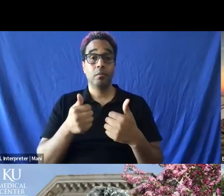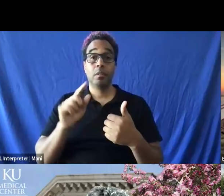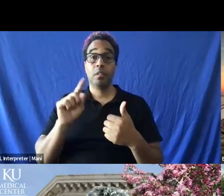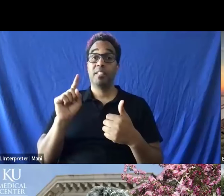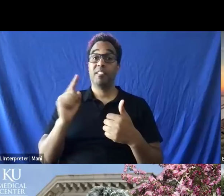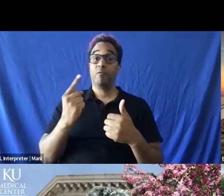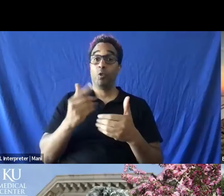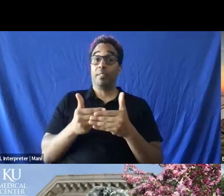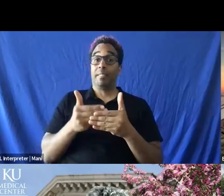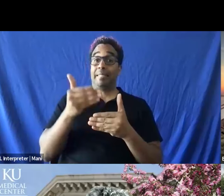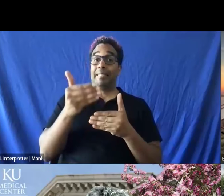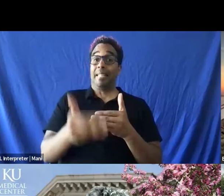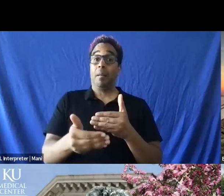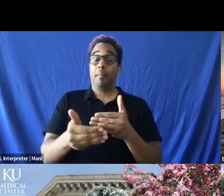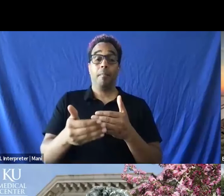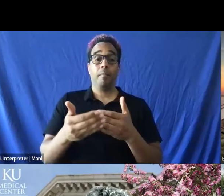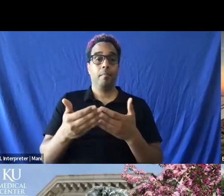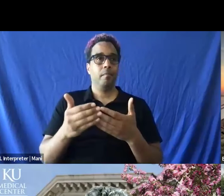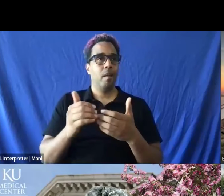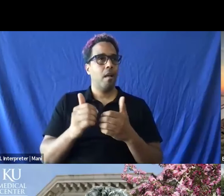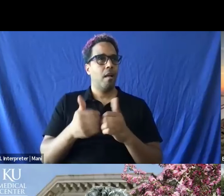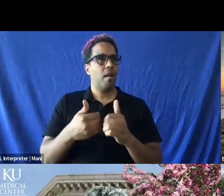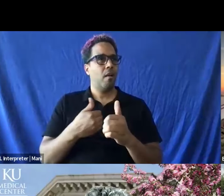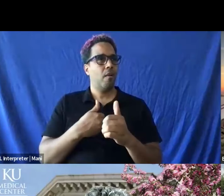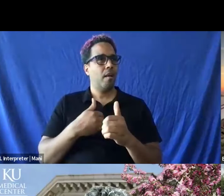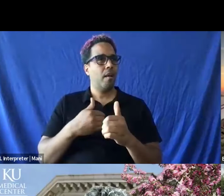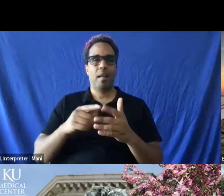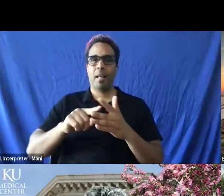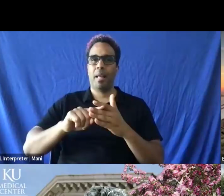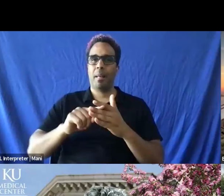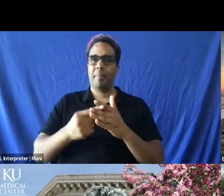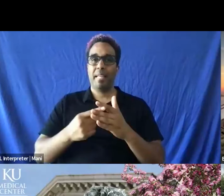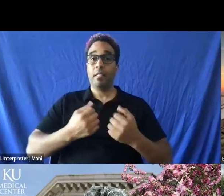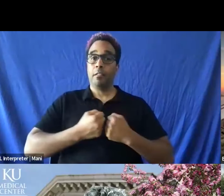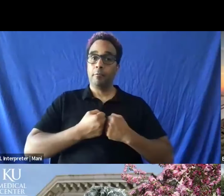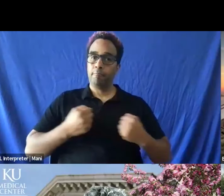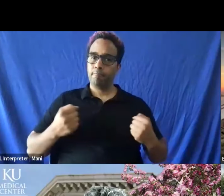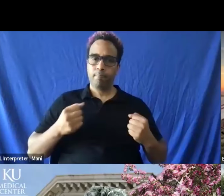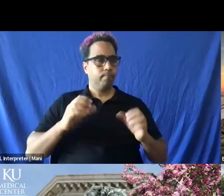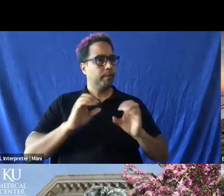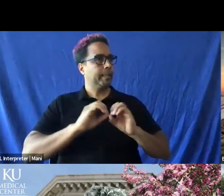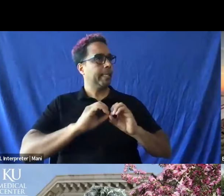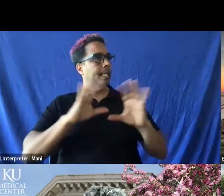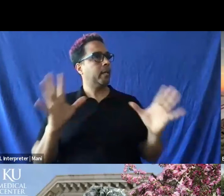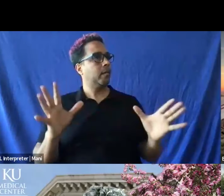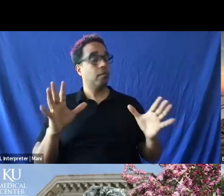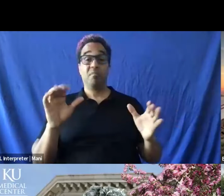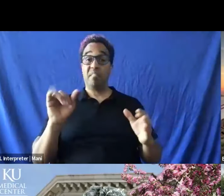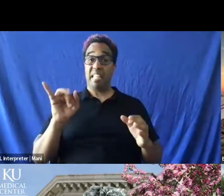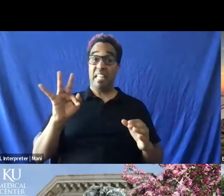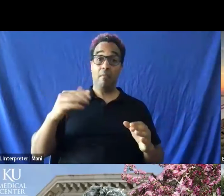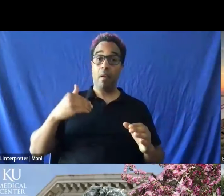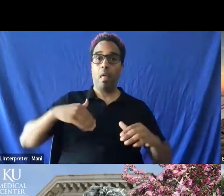first encounter, how can you begin to be transparent from the beginning when you don't even know who you want to talk to?